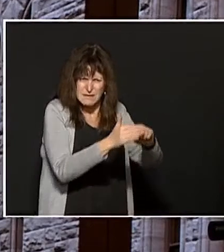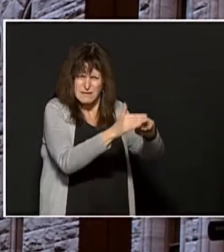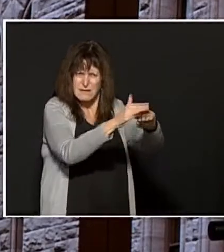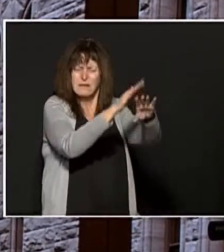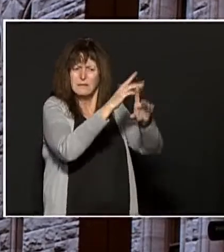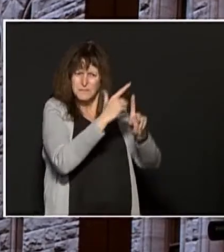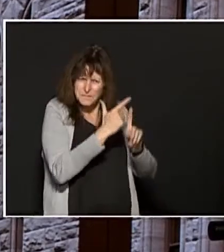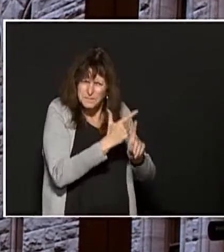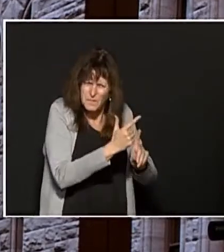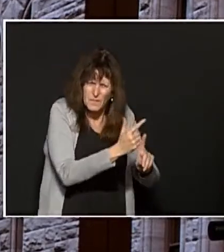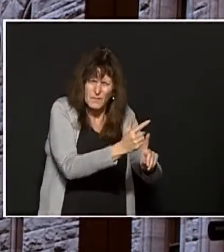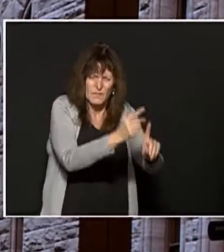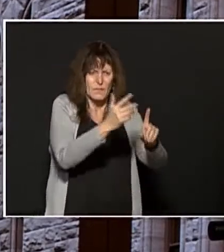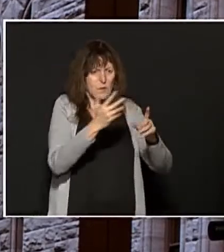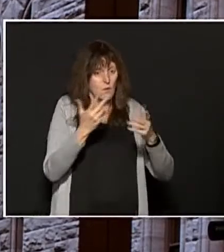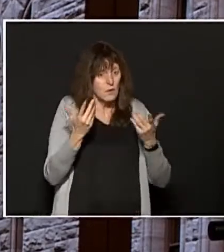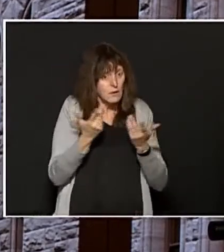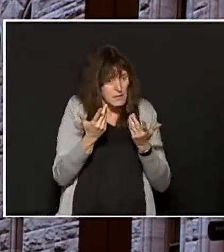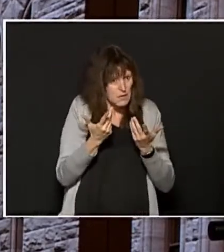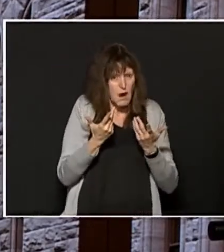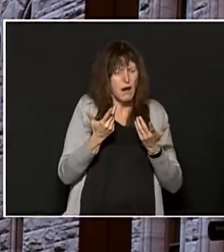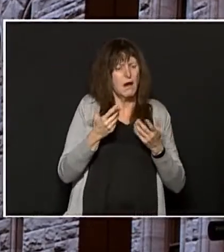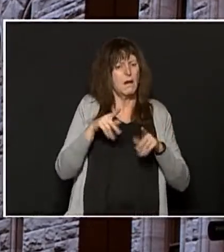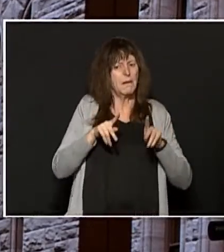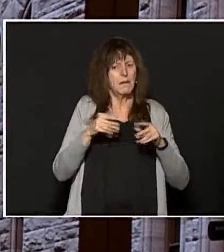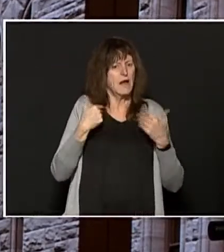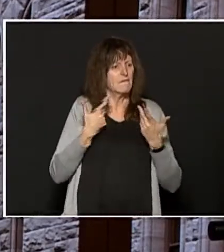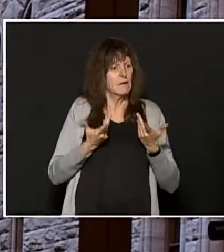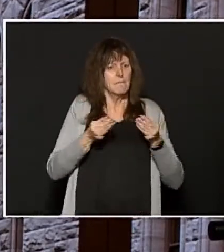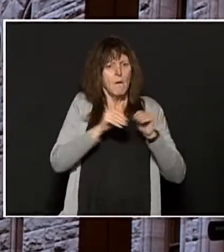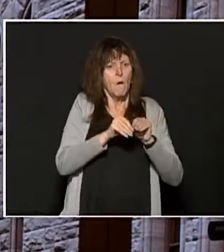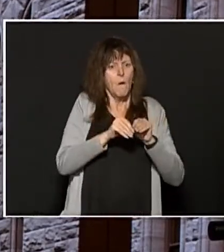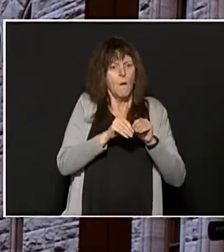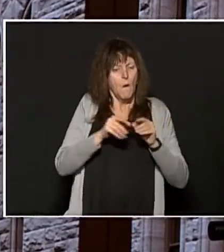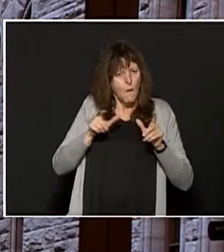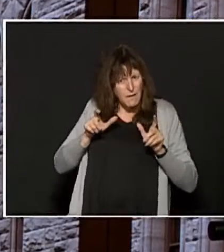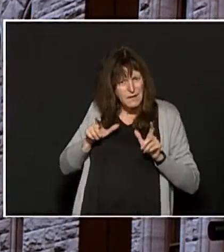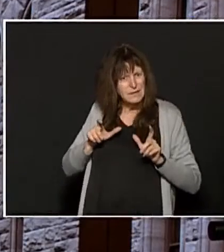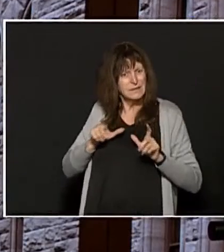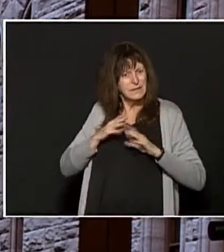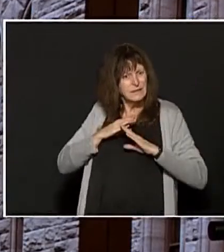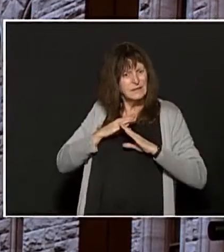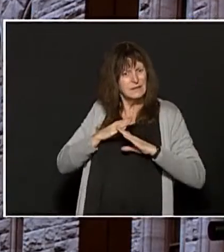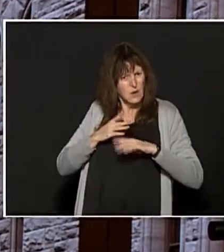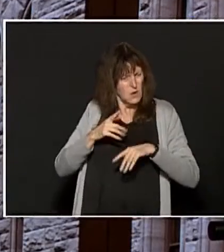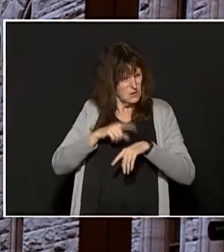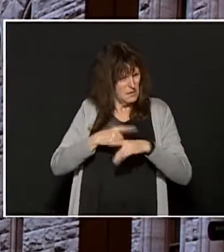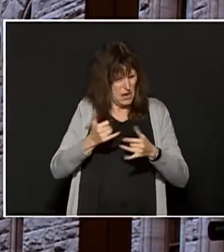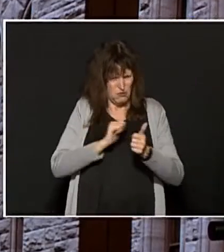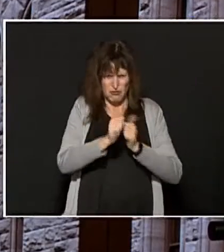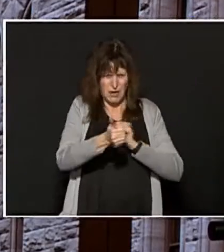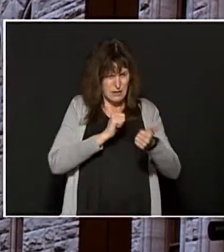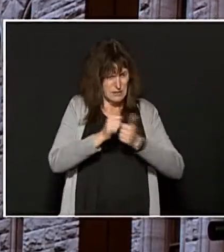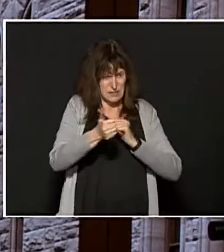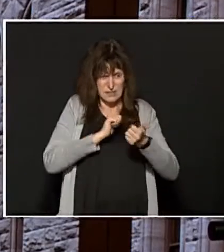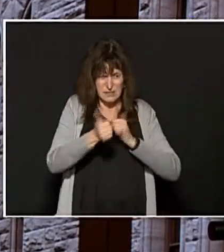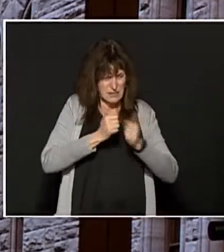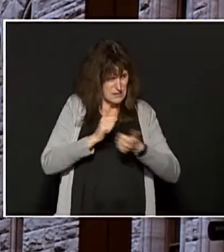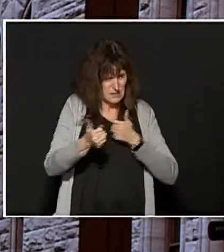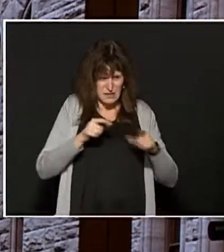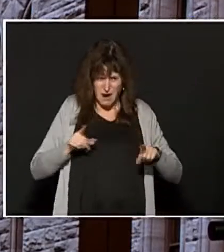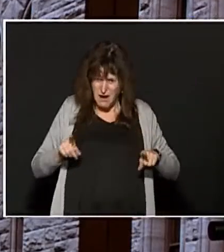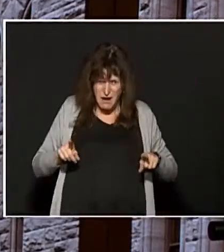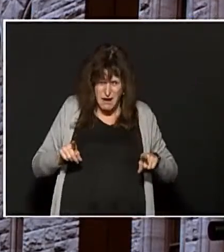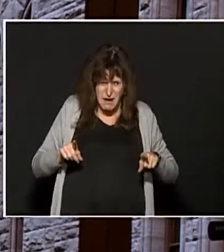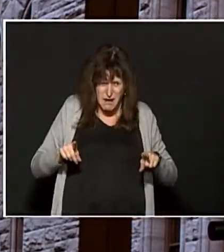way as well. It's like a race against time thing, and we need you to do your part while we get there. So when you're ready to get